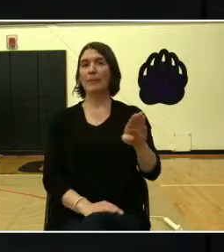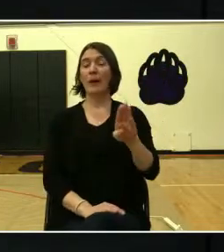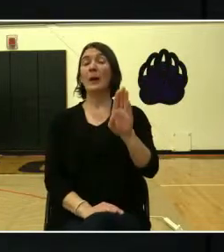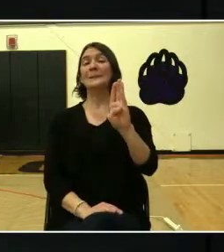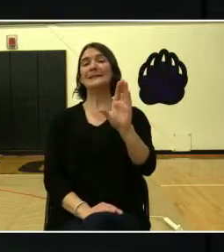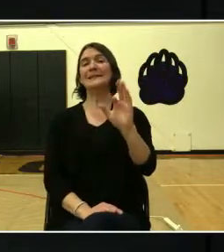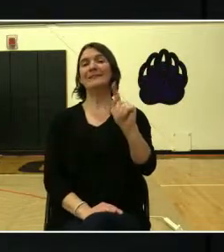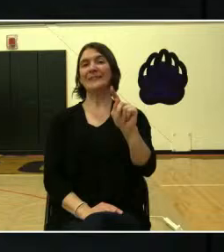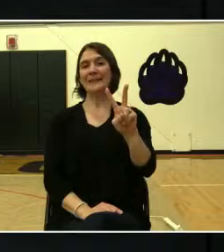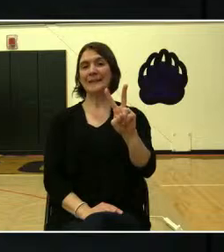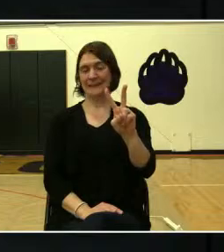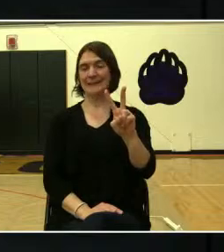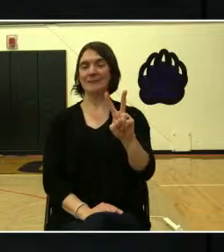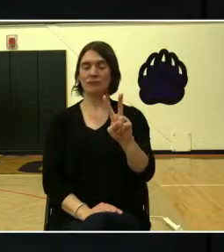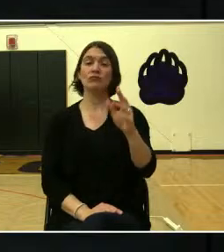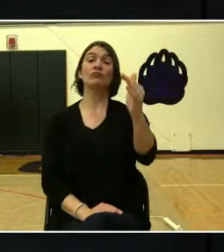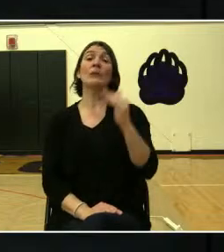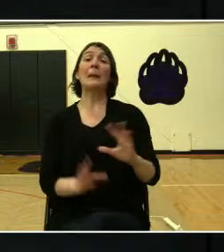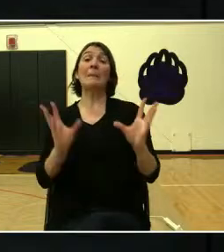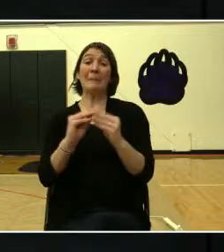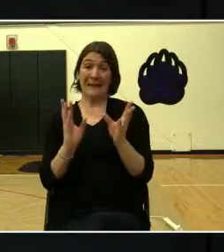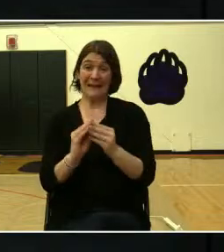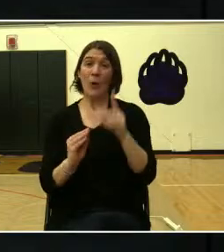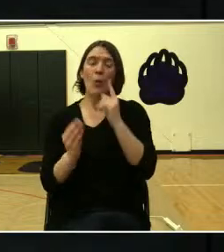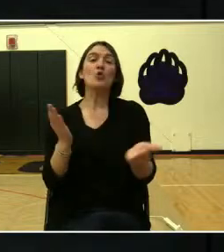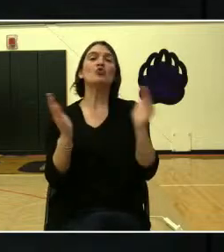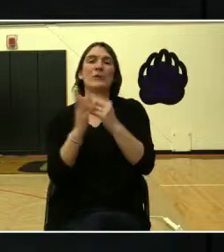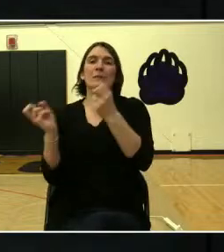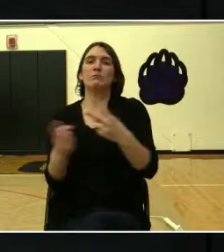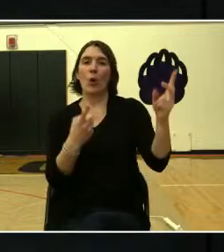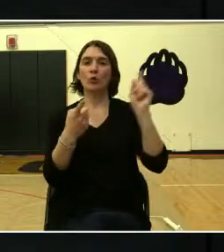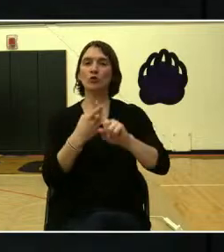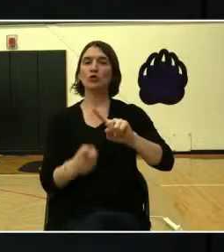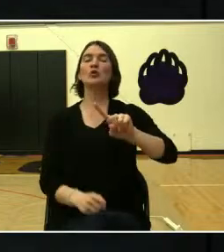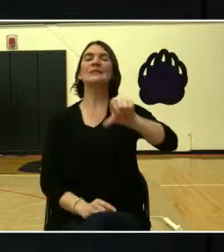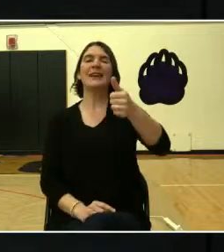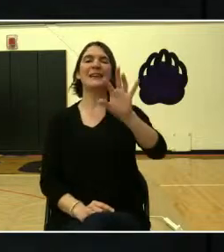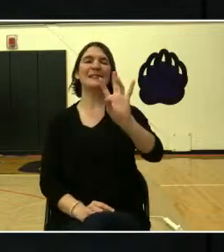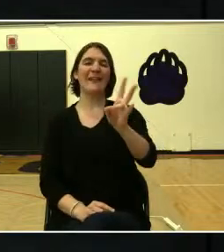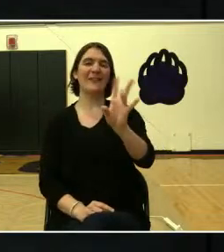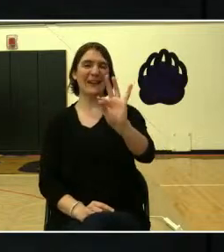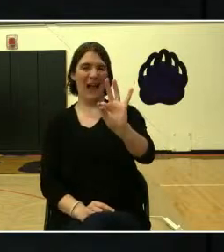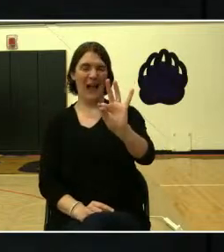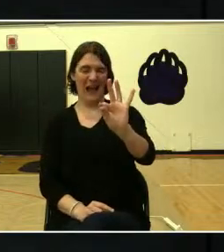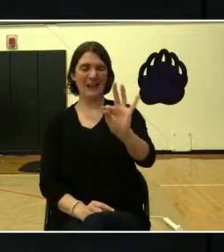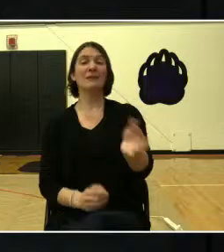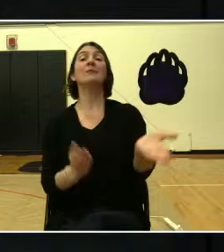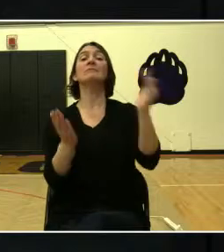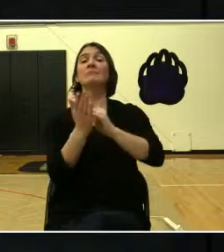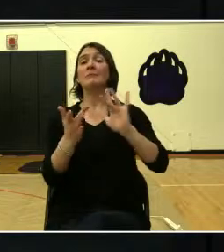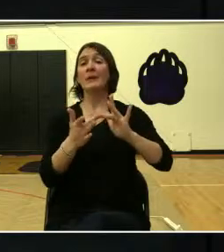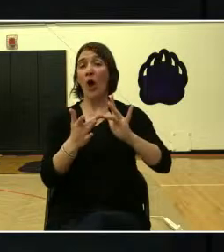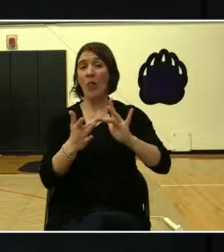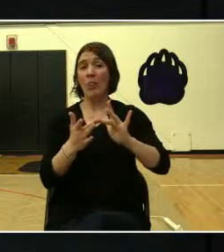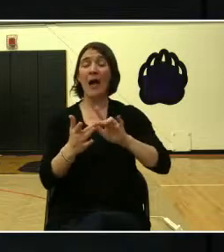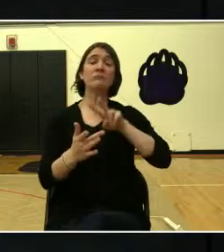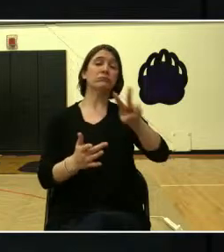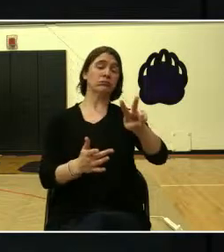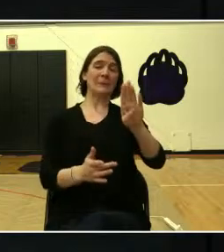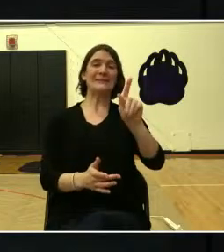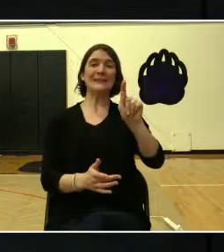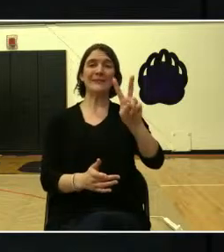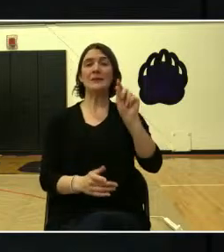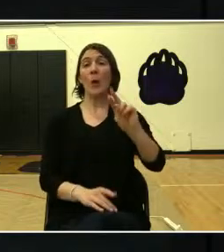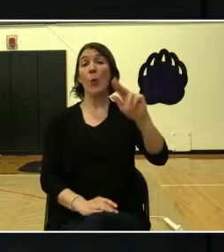Community TV the meeting will be rebroadcast on channel 1079 and available online at brador